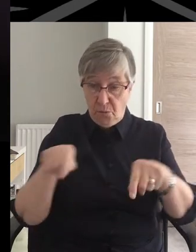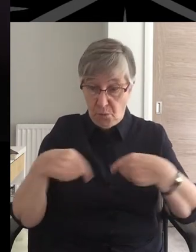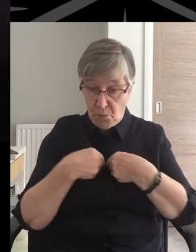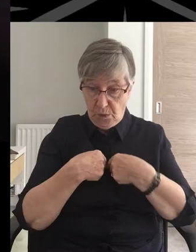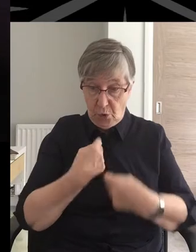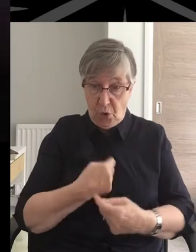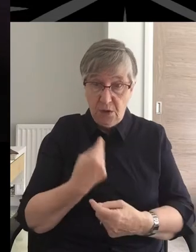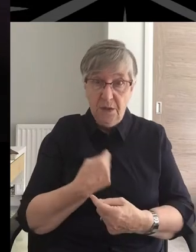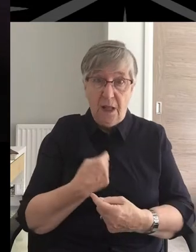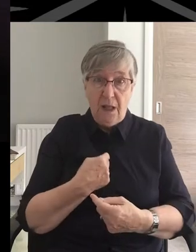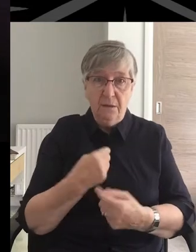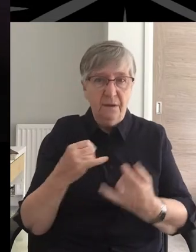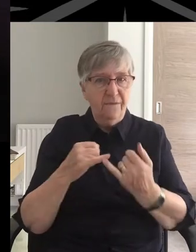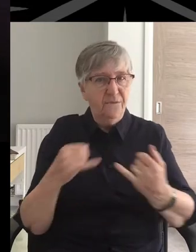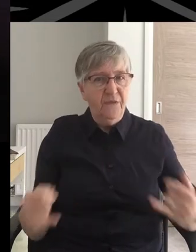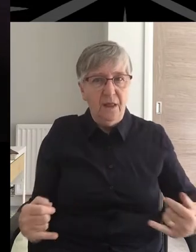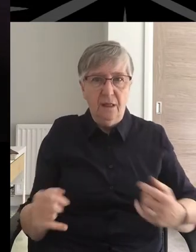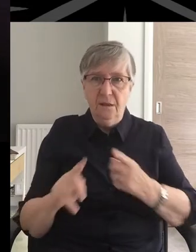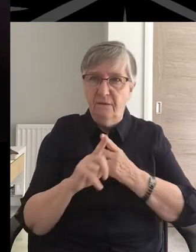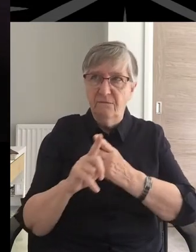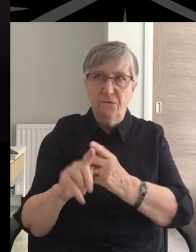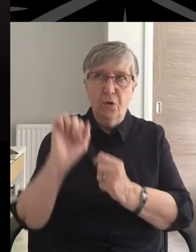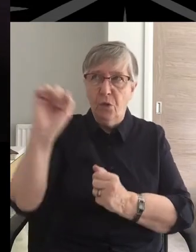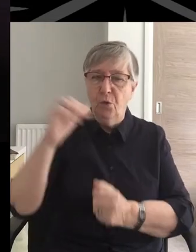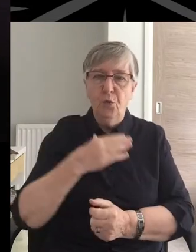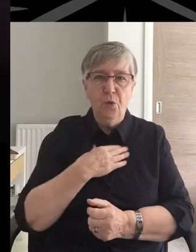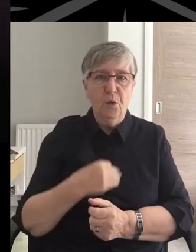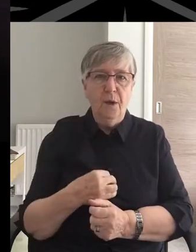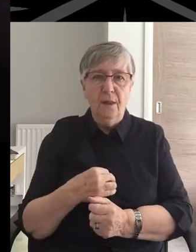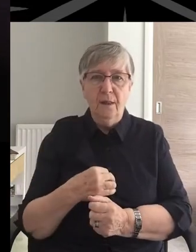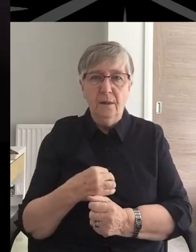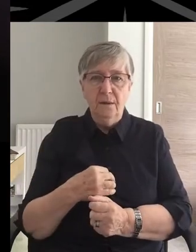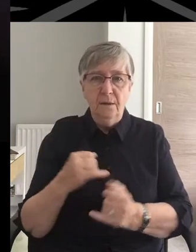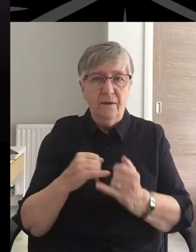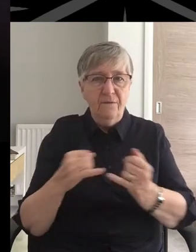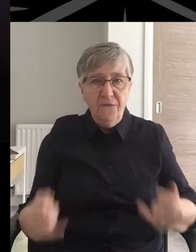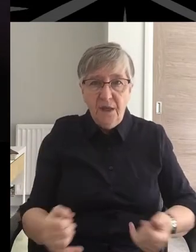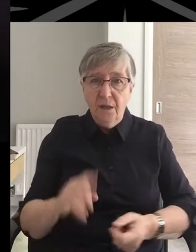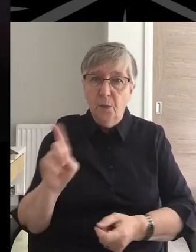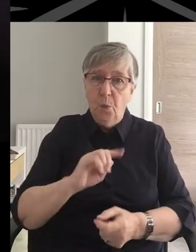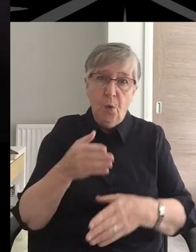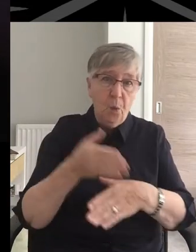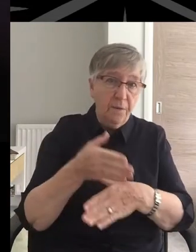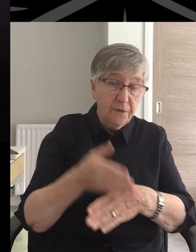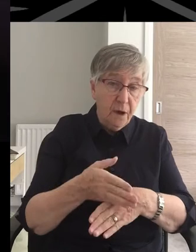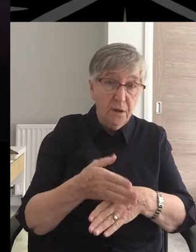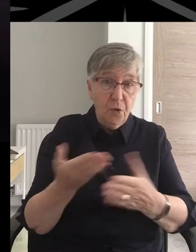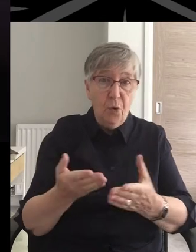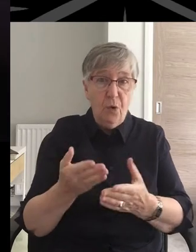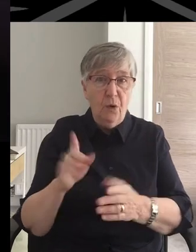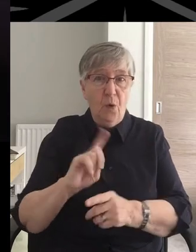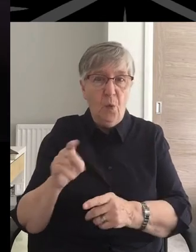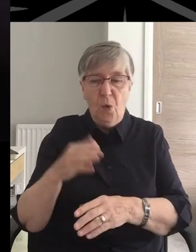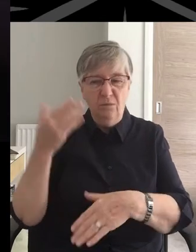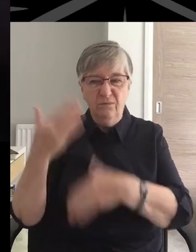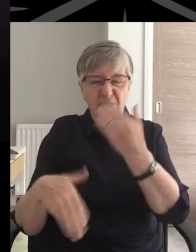have failed to do your will. We have failed you by what we have done or by what we've omitted to do.